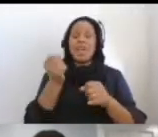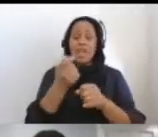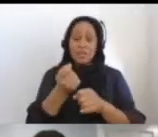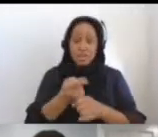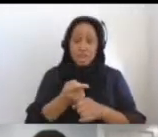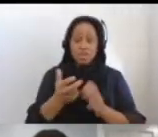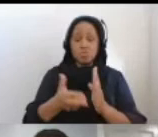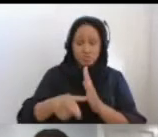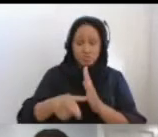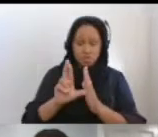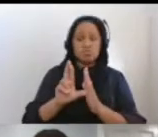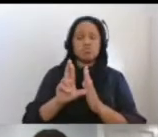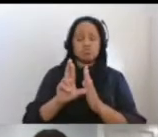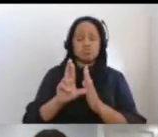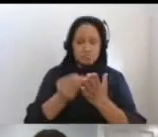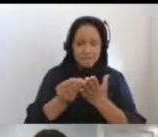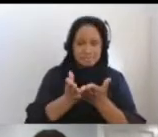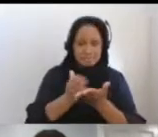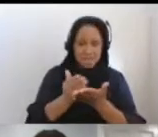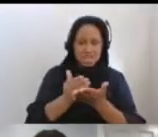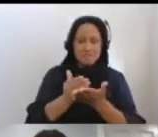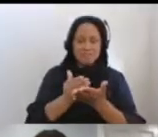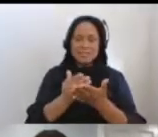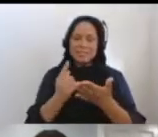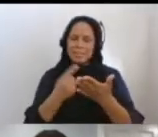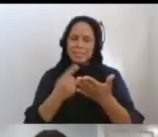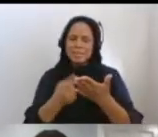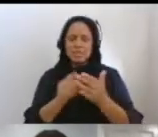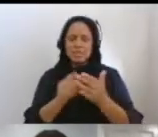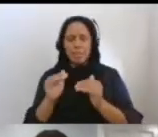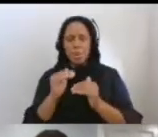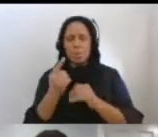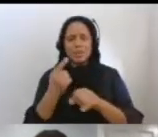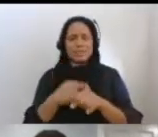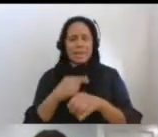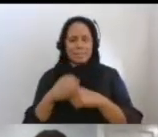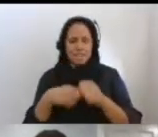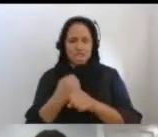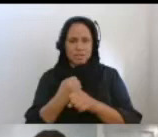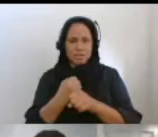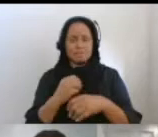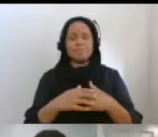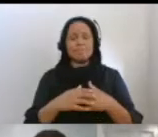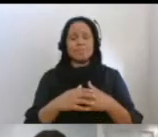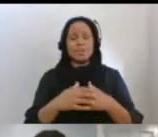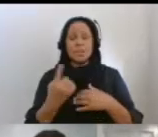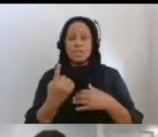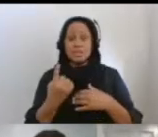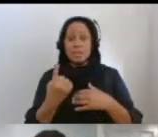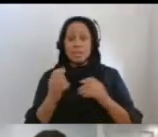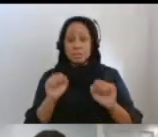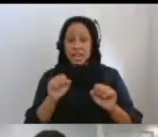minimum. It's reviewed sometimes more than that. And something that can affect the amount of money that you're